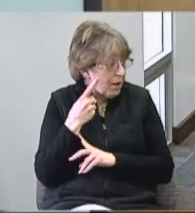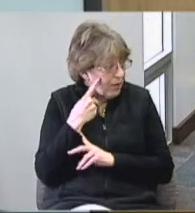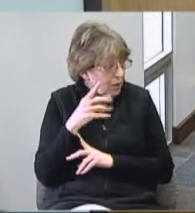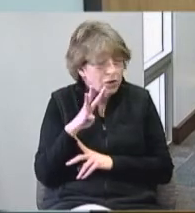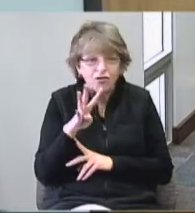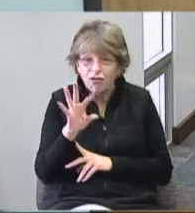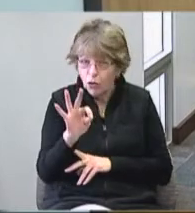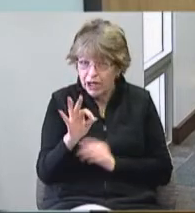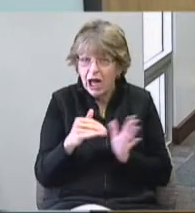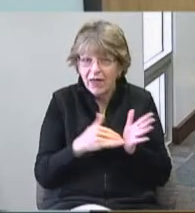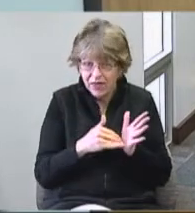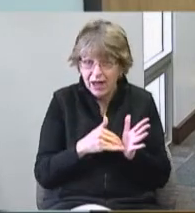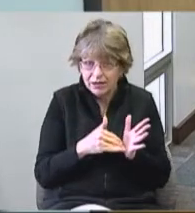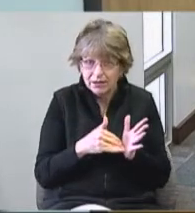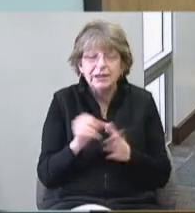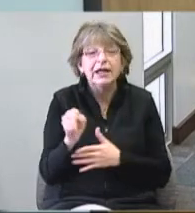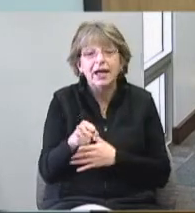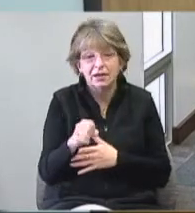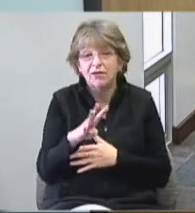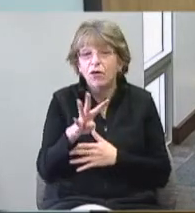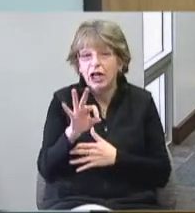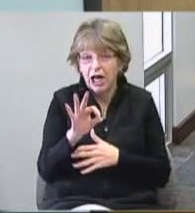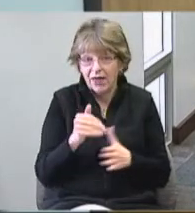something like Yeah, that. 49,000. 49, sorry.